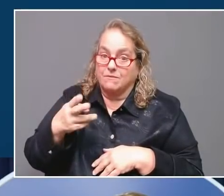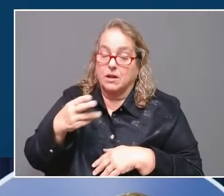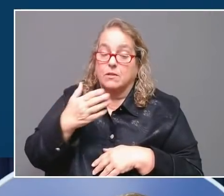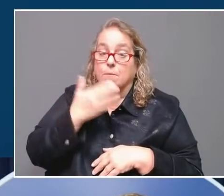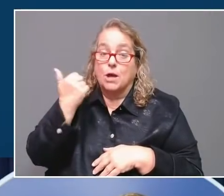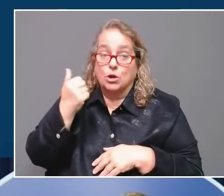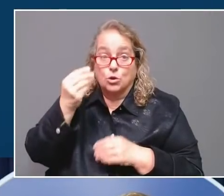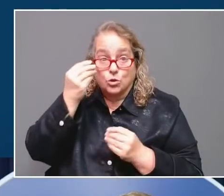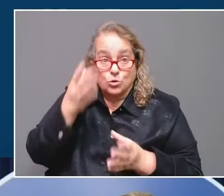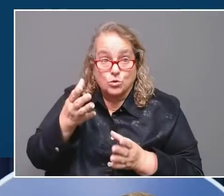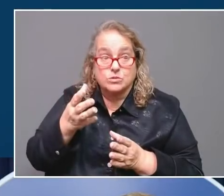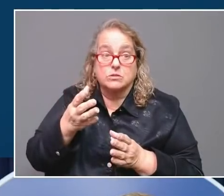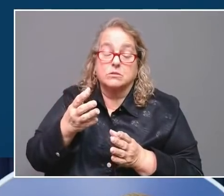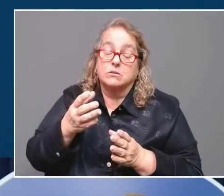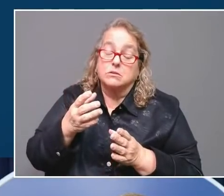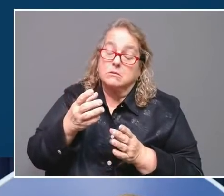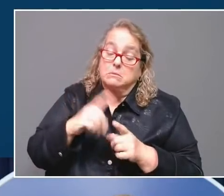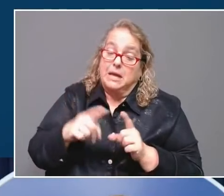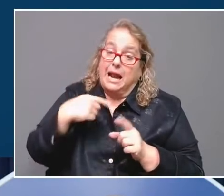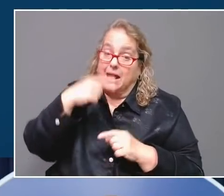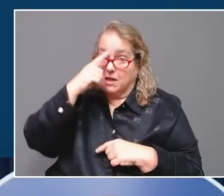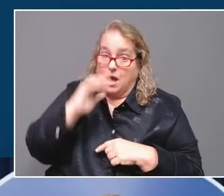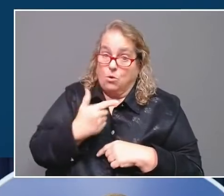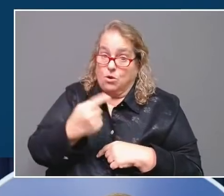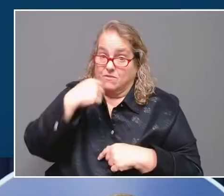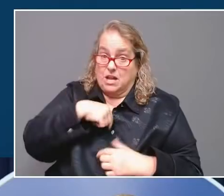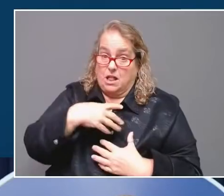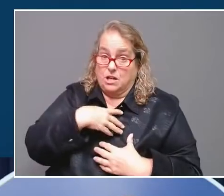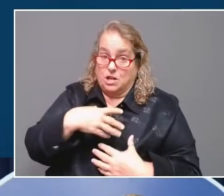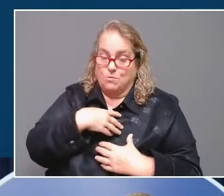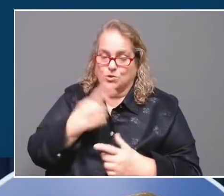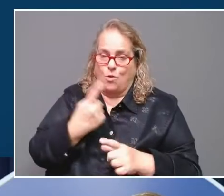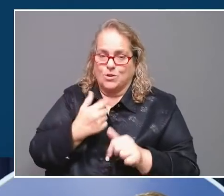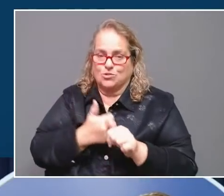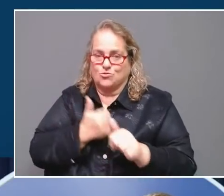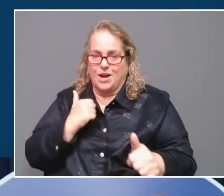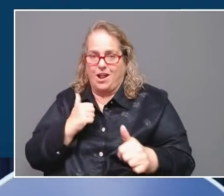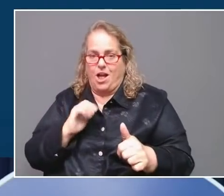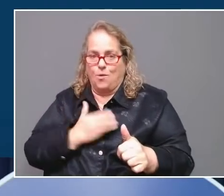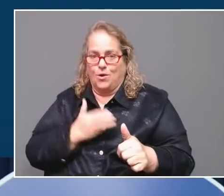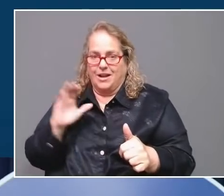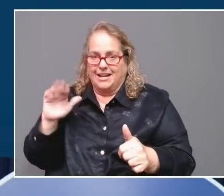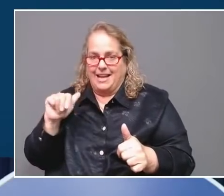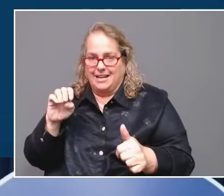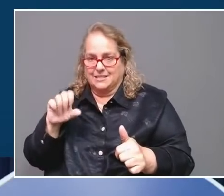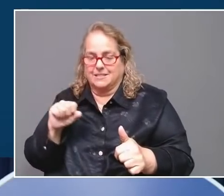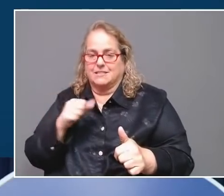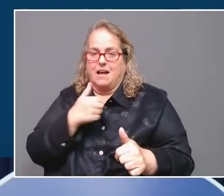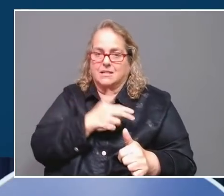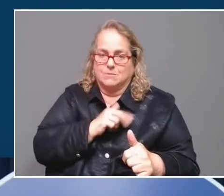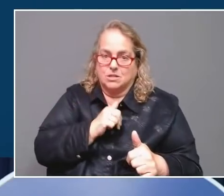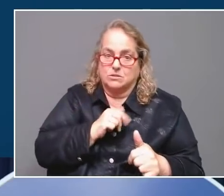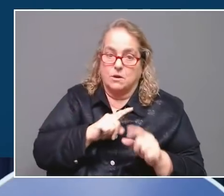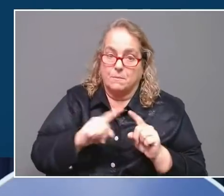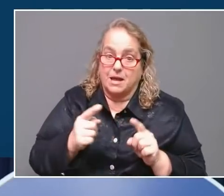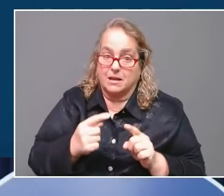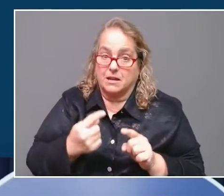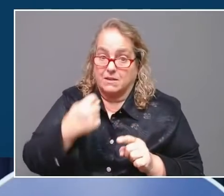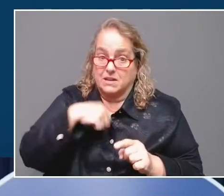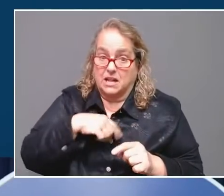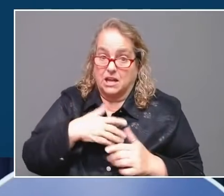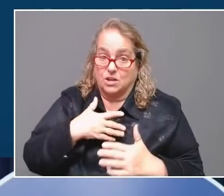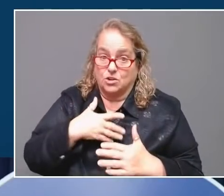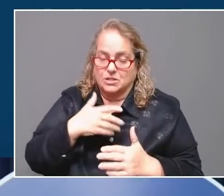that our ventilator numbers obviously trail our cases and our hospitalizations and our ICUs. That is more